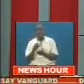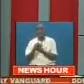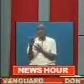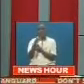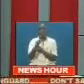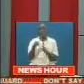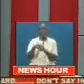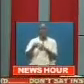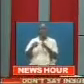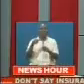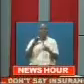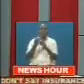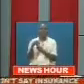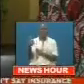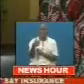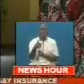in 10 companies.